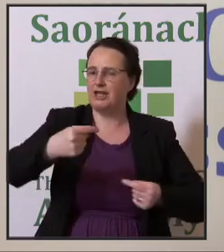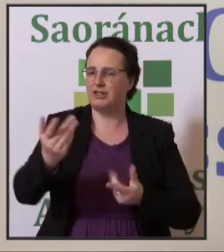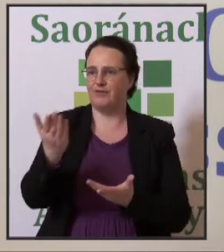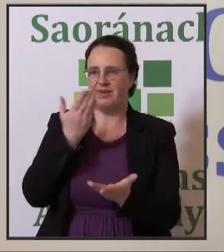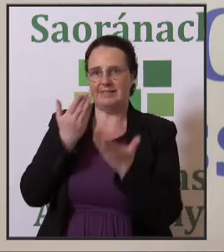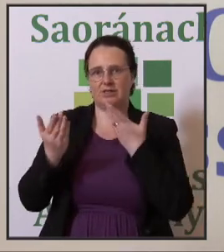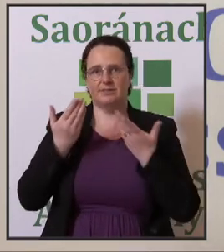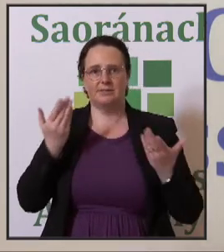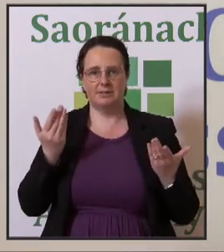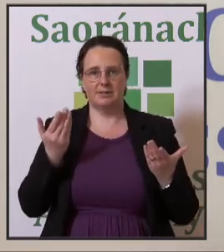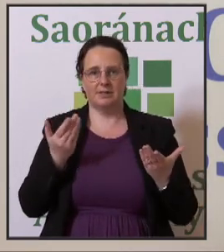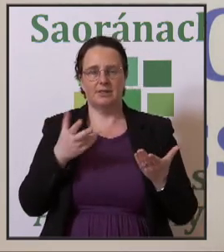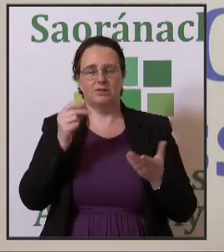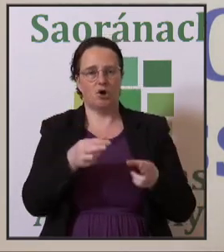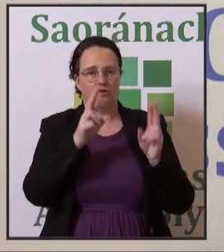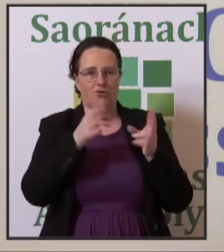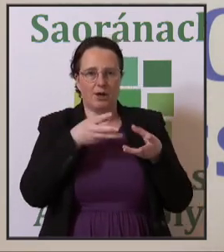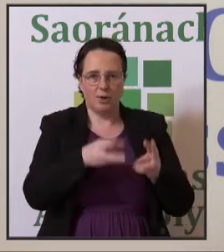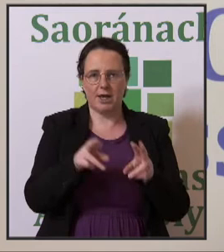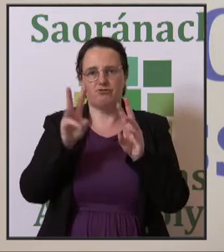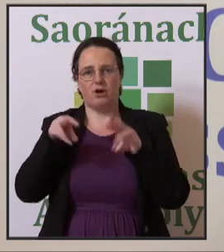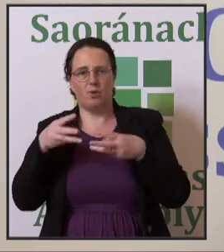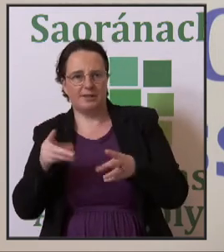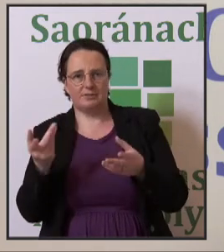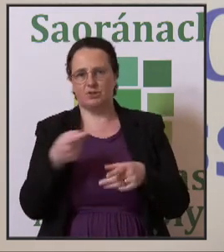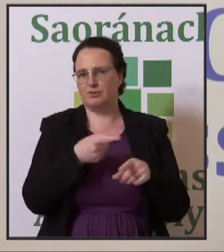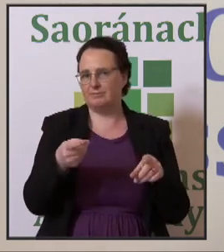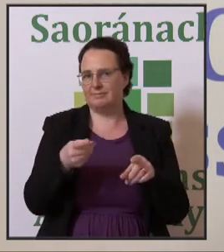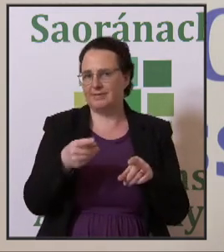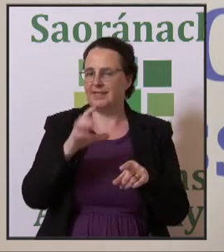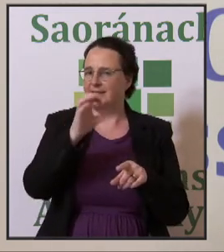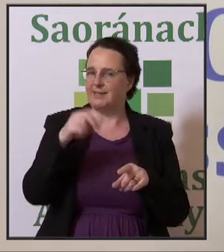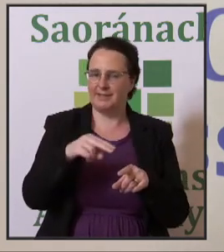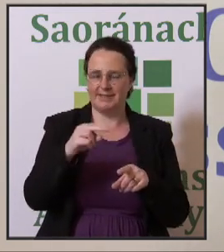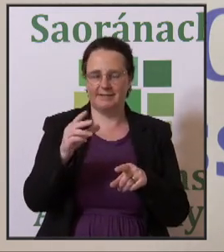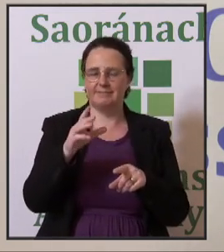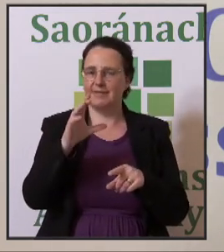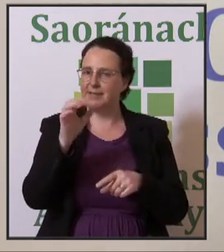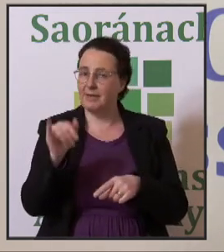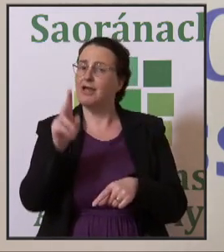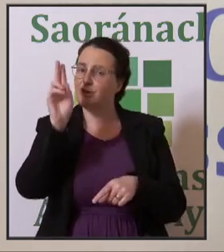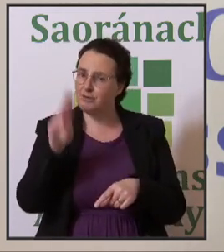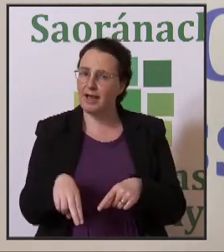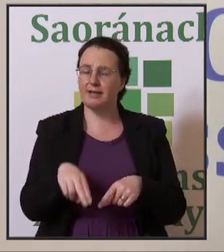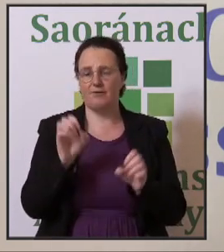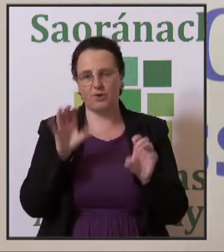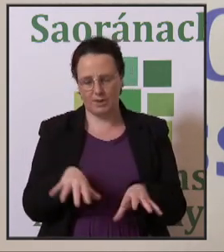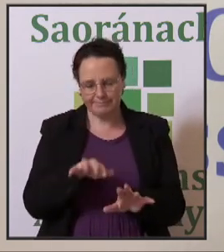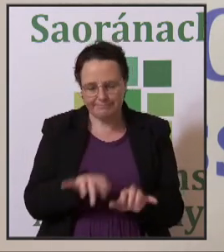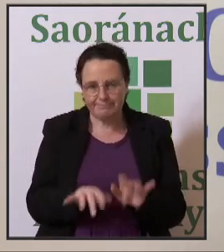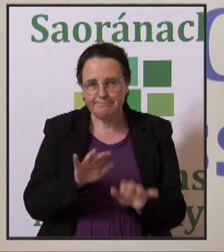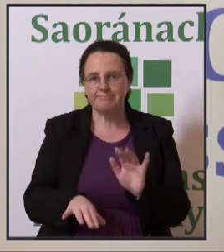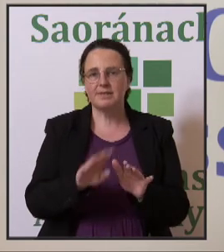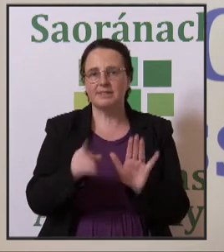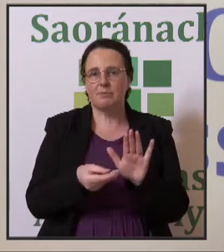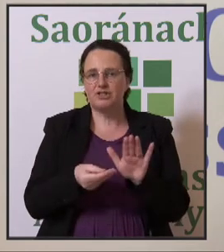There is no wrong or right door into the Citizen Assembly. You can, of course, make a traditional written submission on the website and